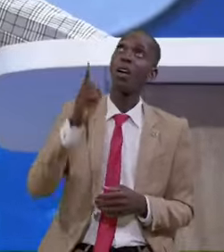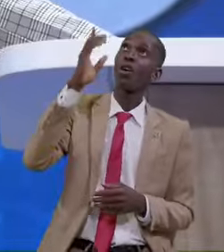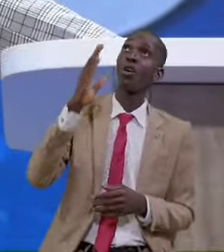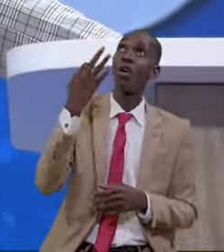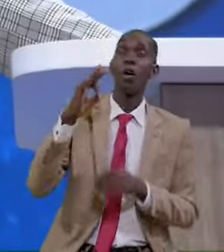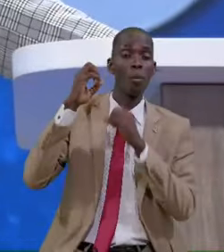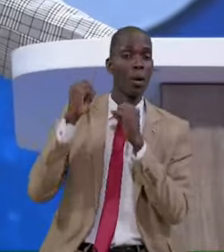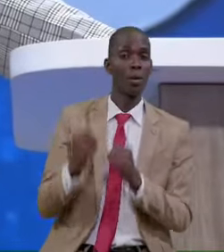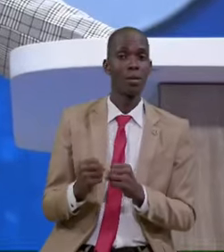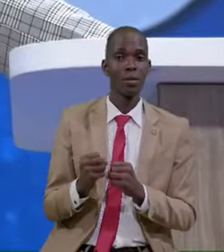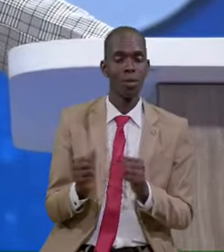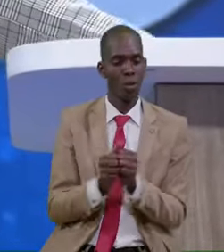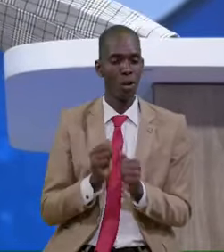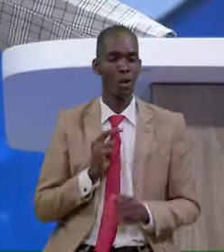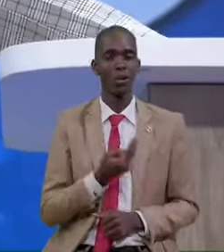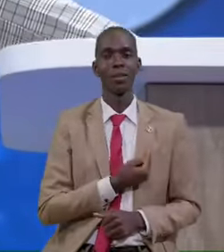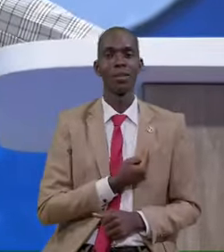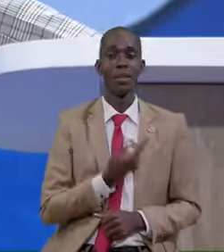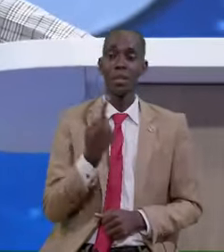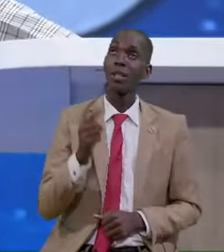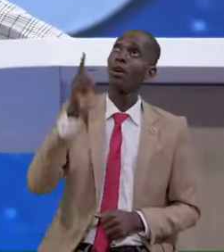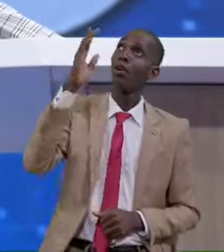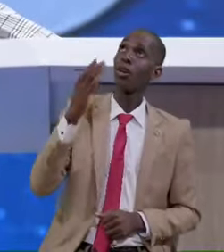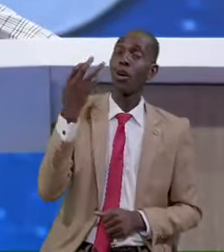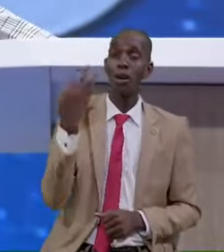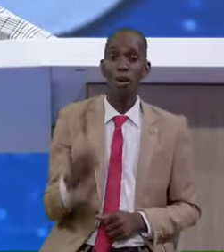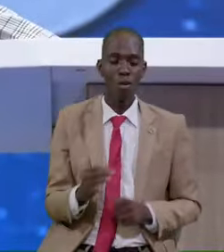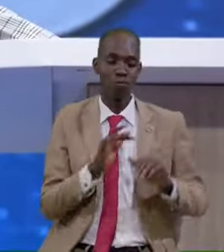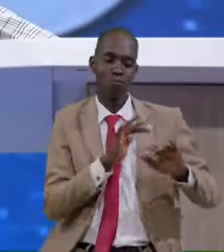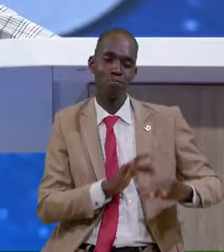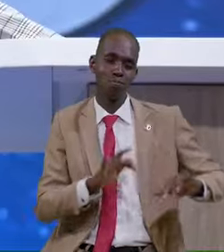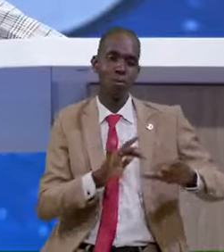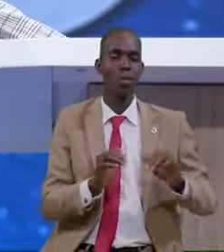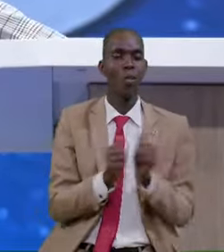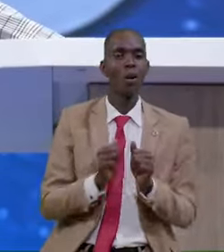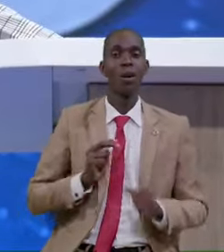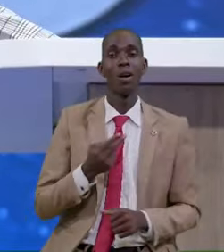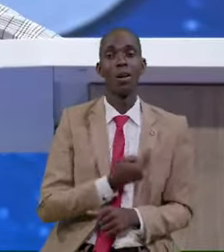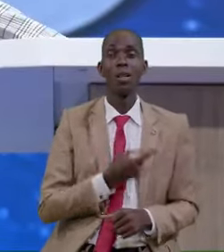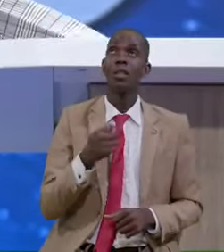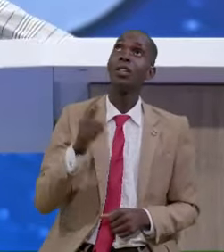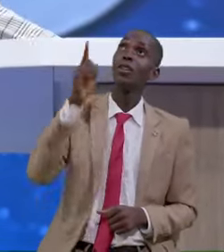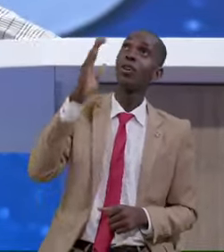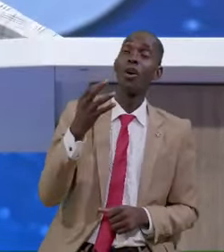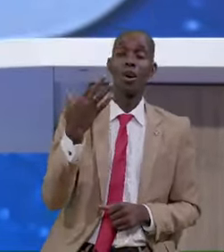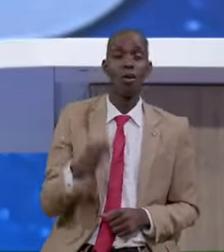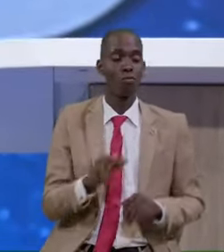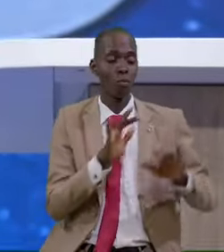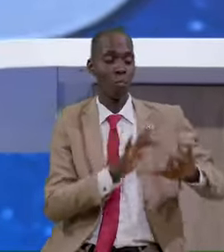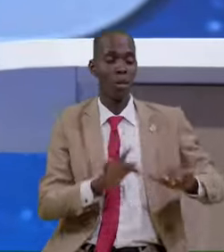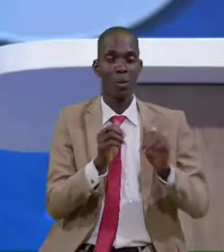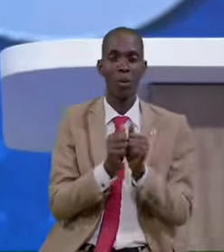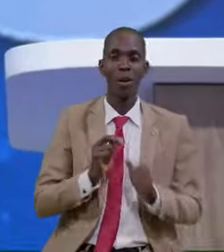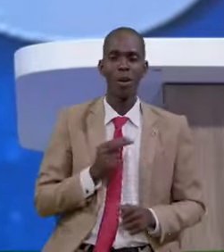power with us. The God of compassion with us. The God of mercy with us.